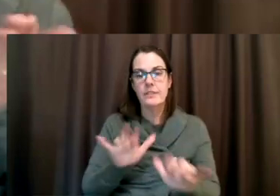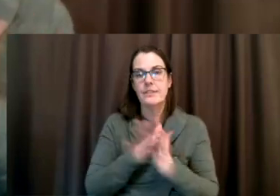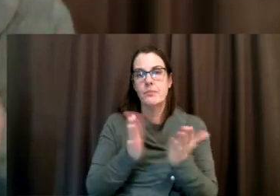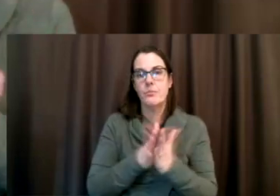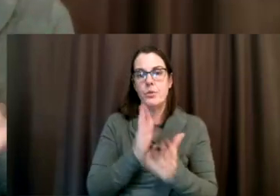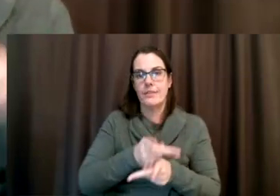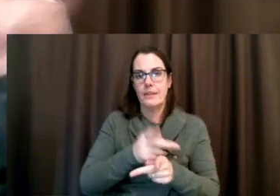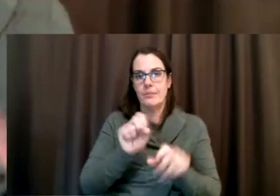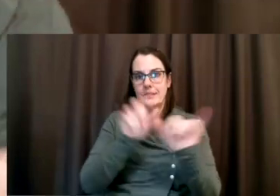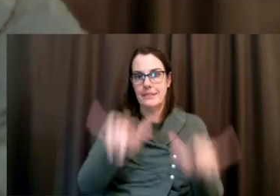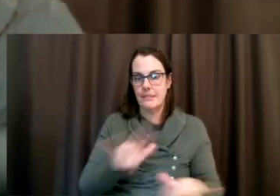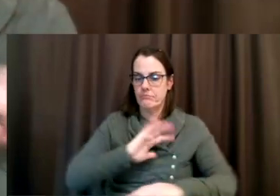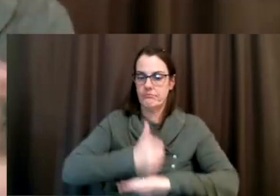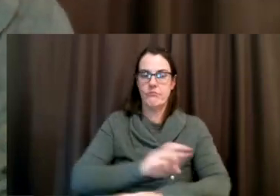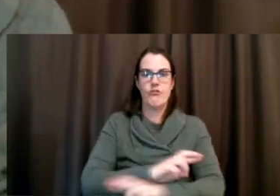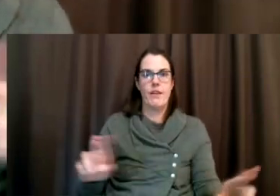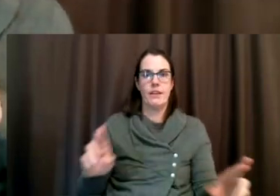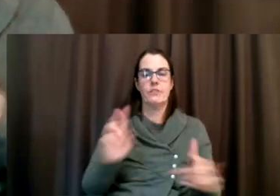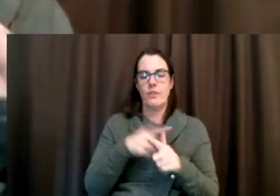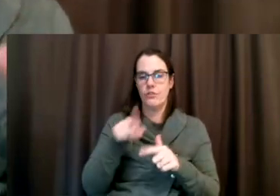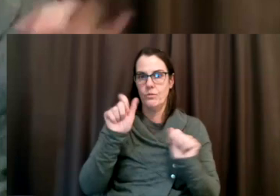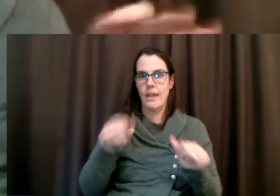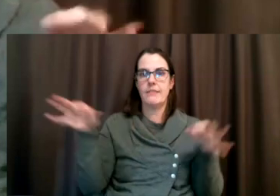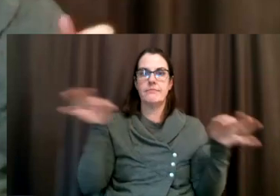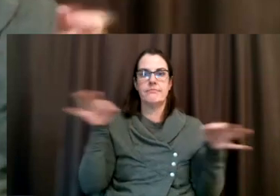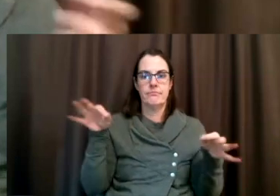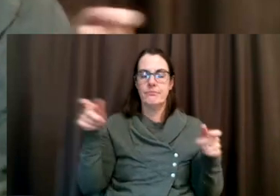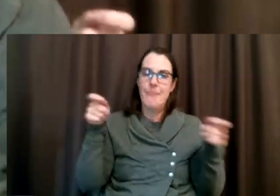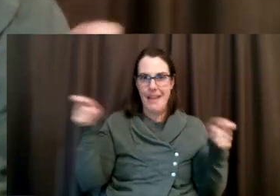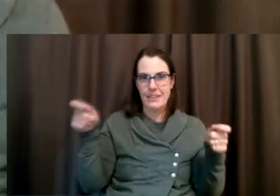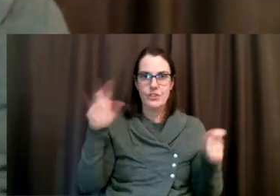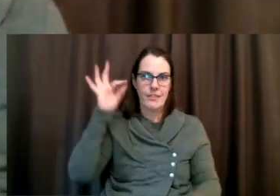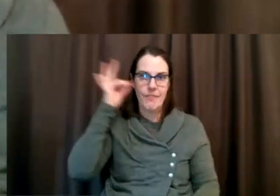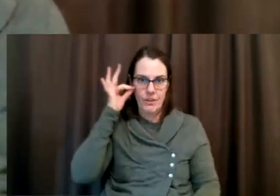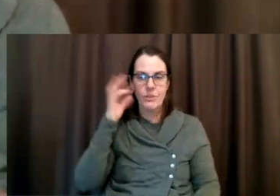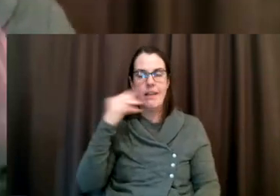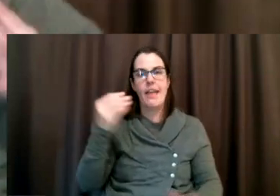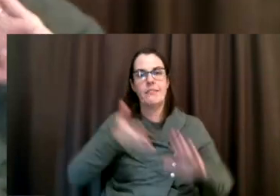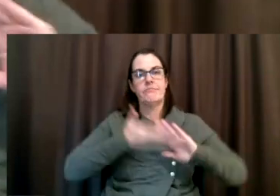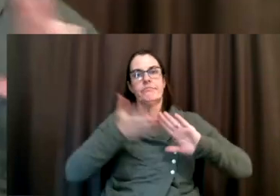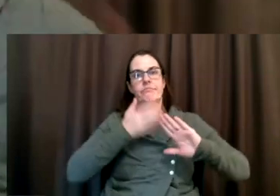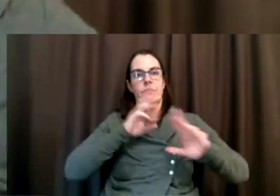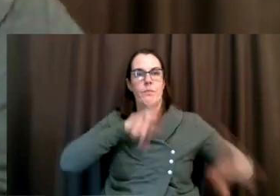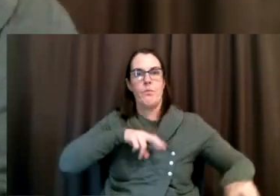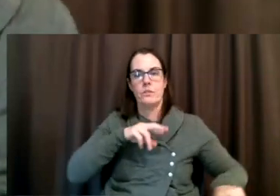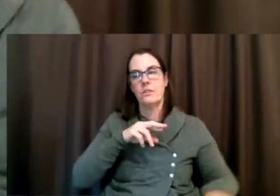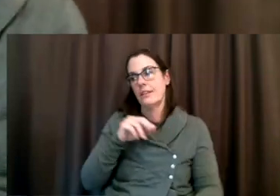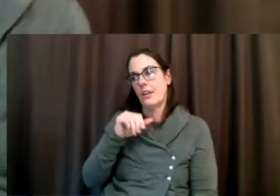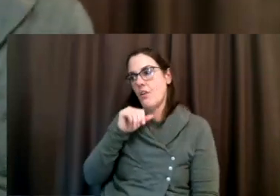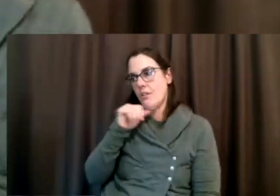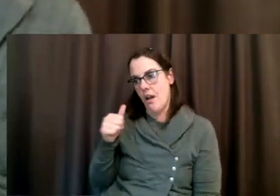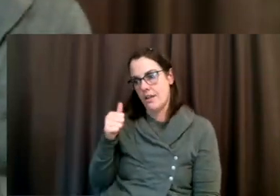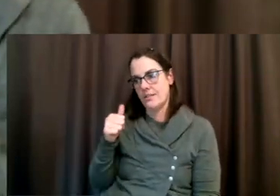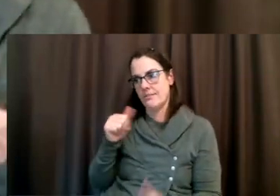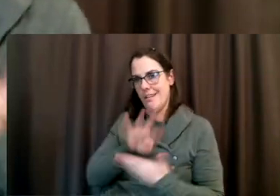that you can manage the federal award and generate legitimate financial reports that doesn't, that aren't coming from just a manual